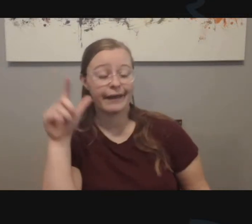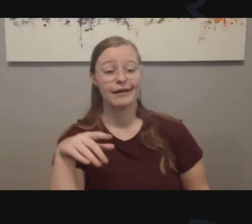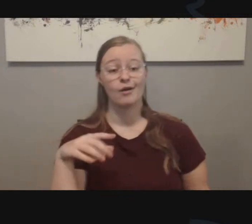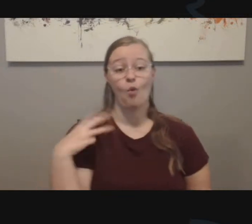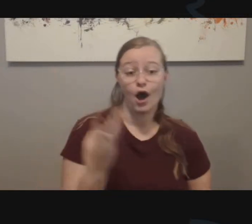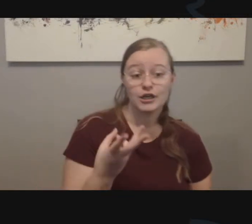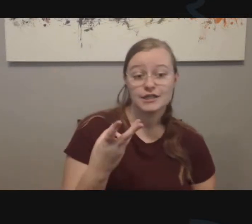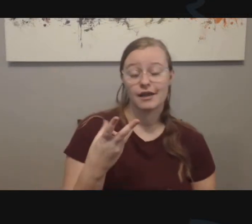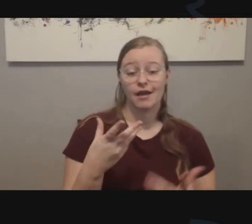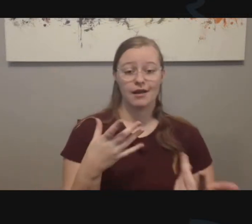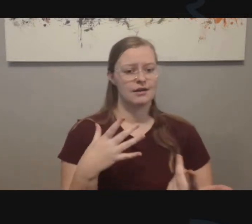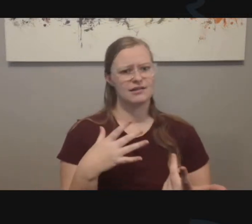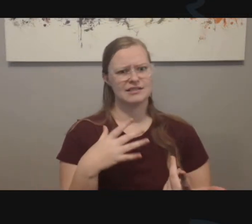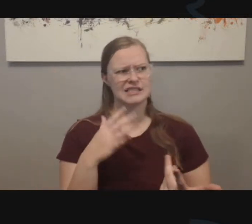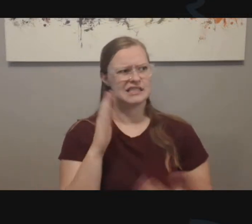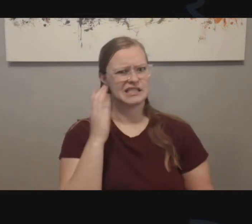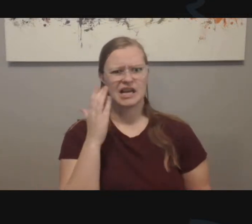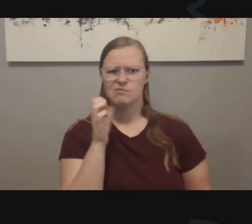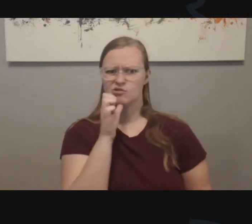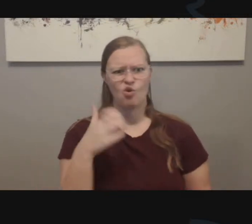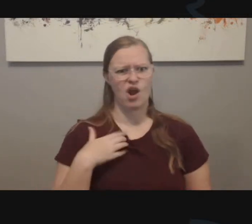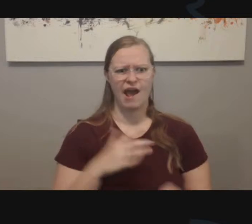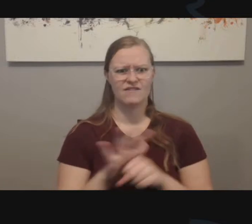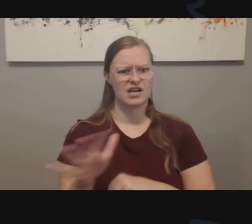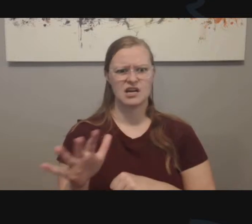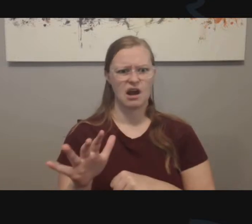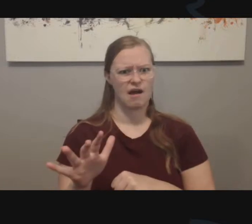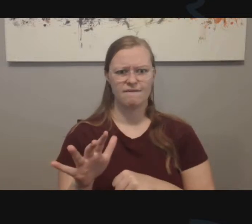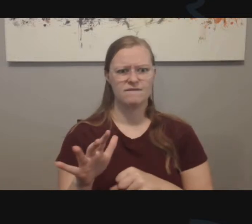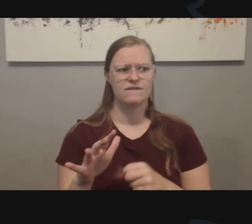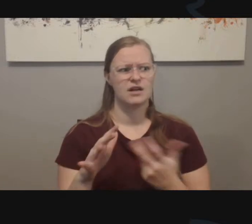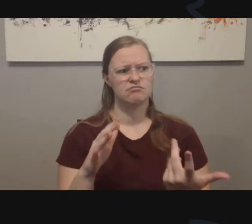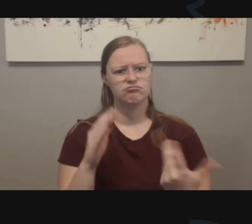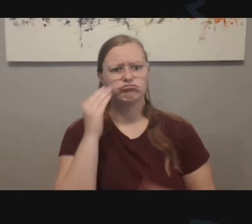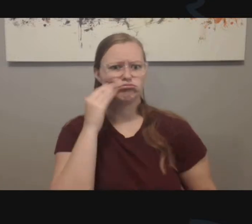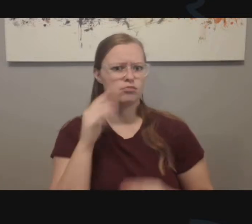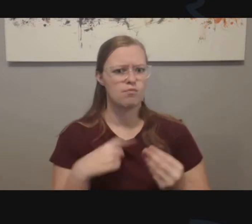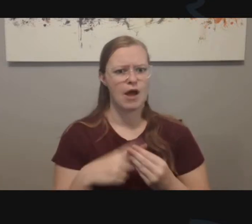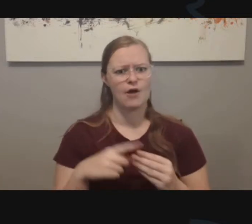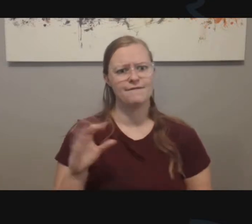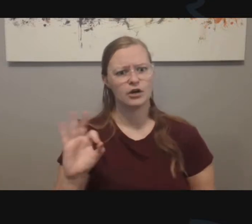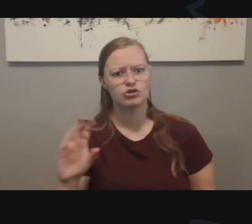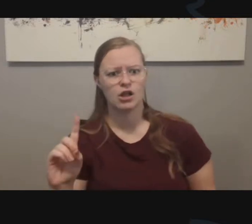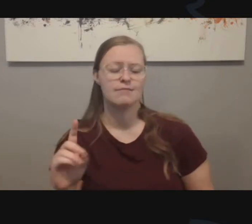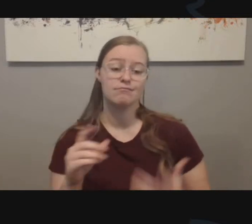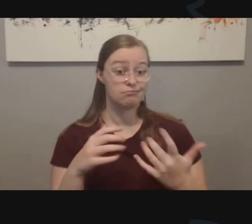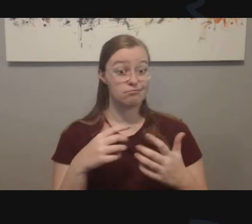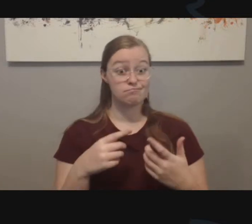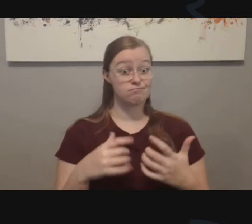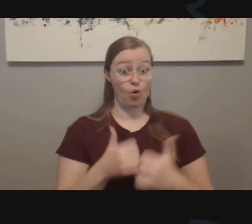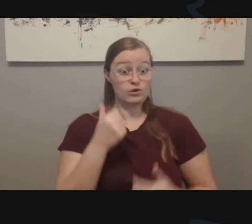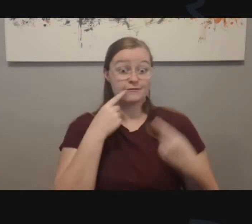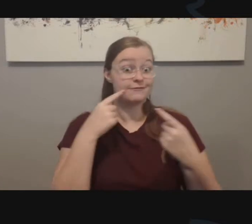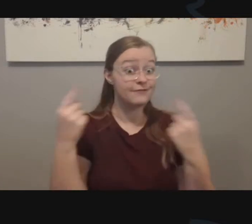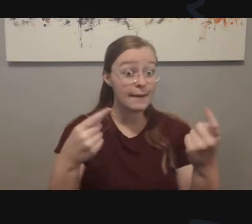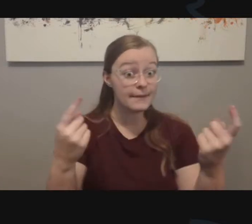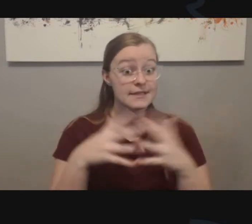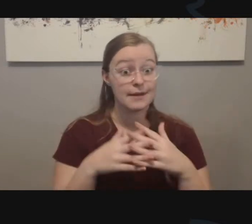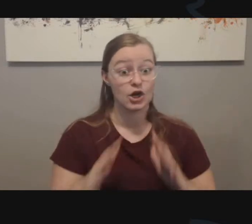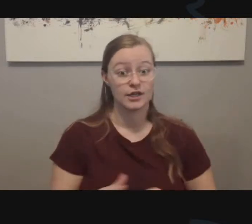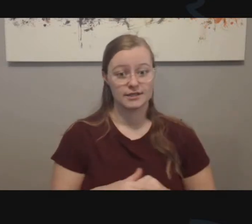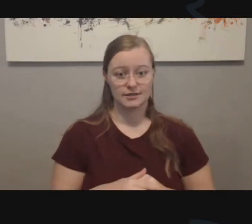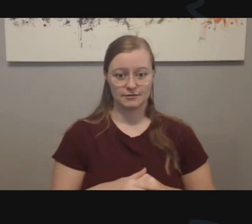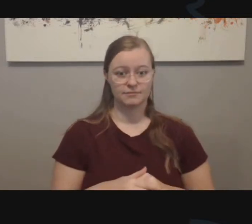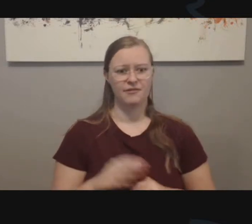to have enough information about our most famous Americans. Frederick Douglass is placed firmly into that pantheon